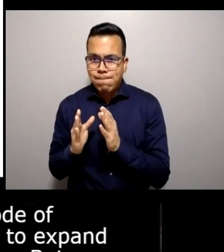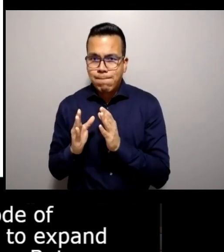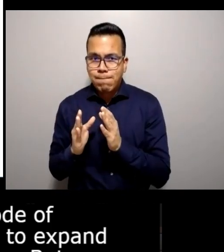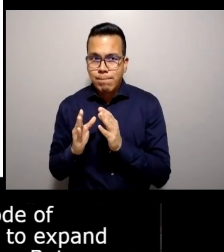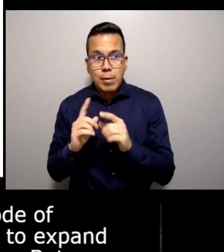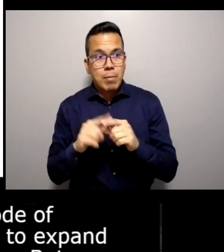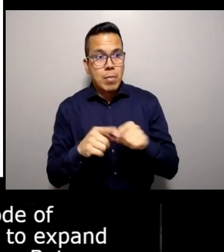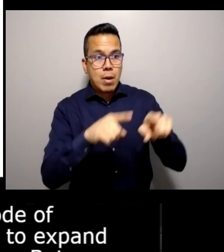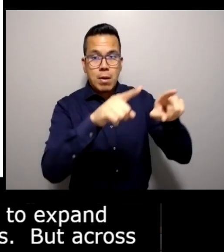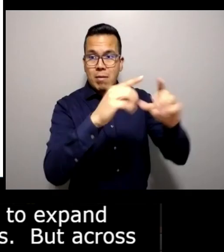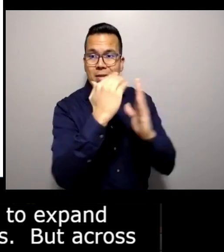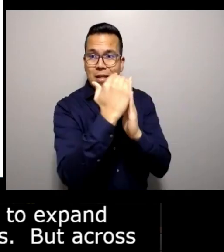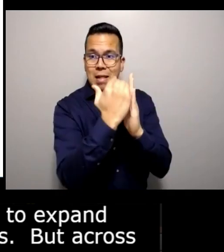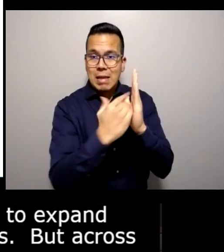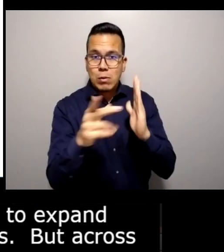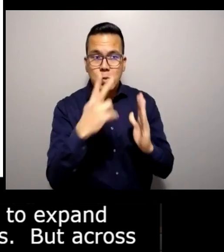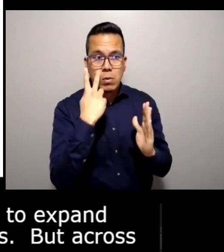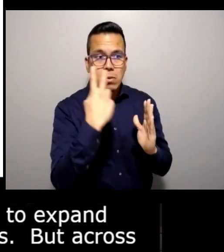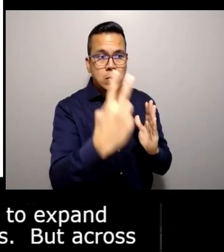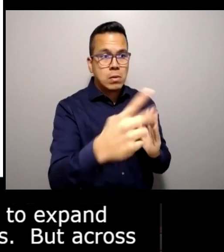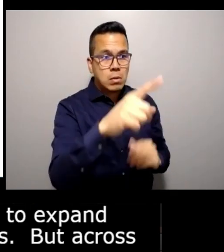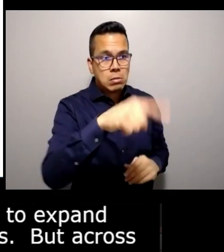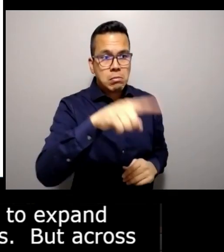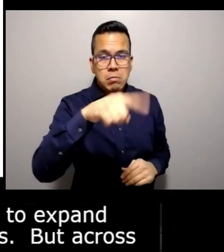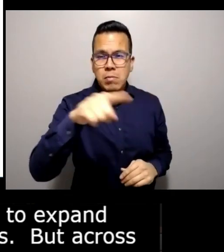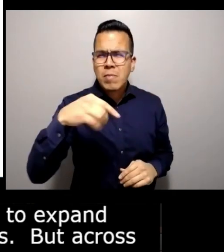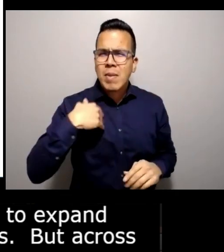have different platforms with different goals,